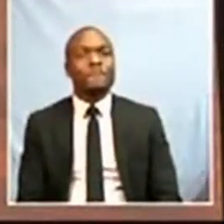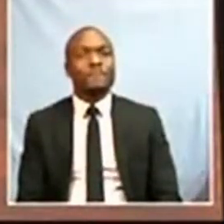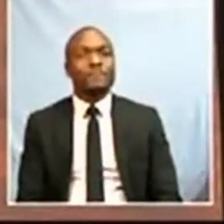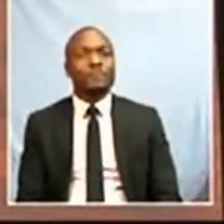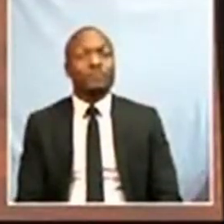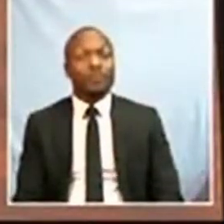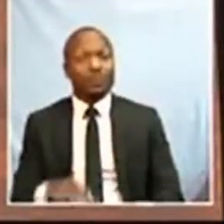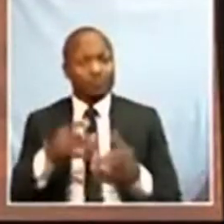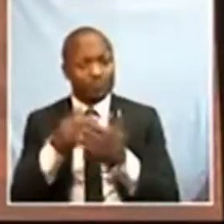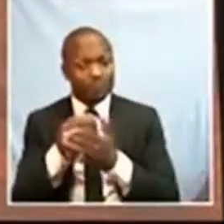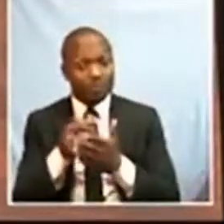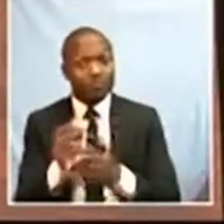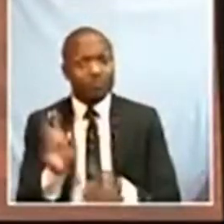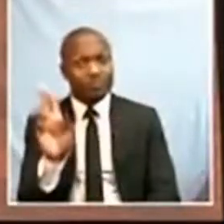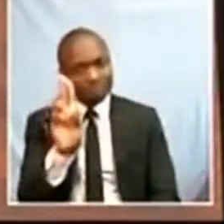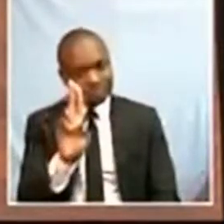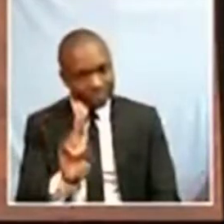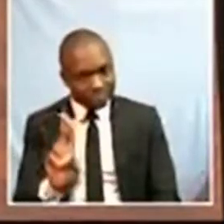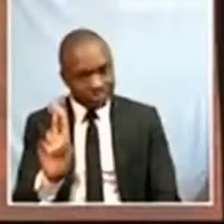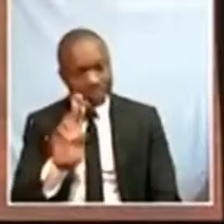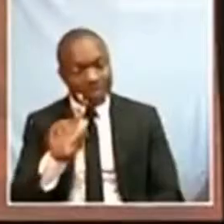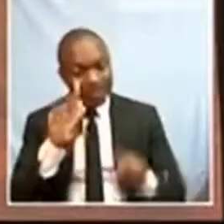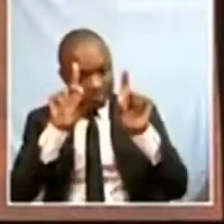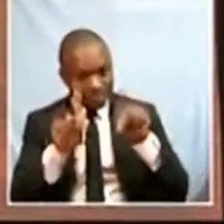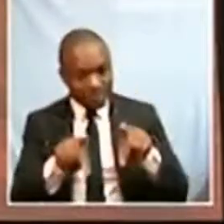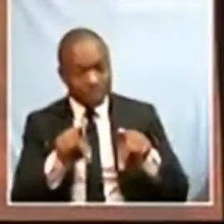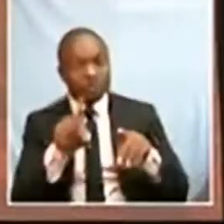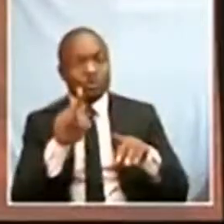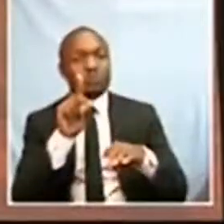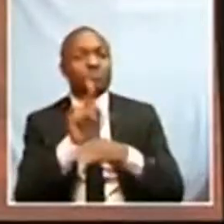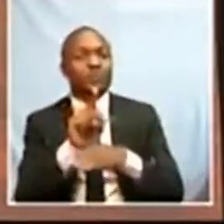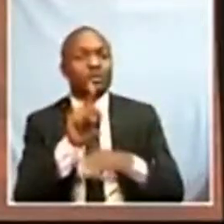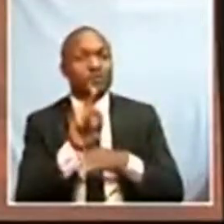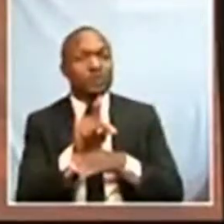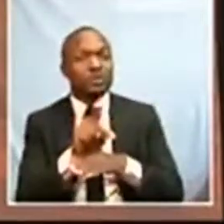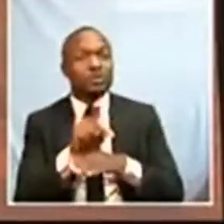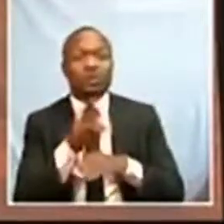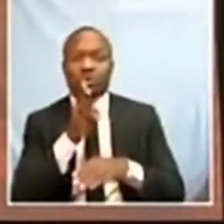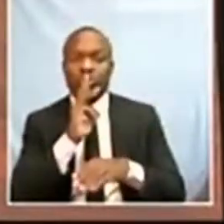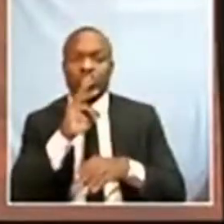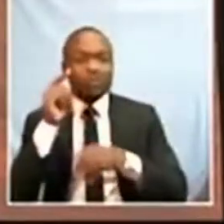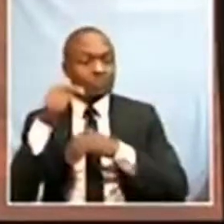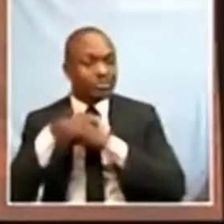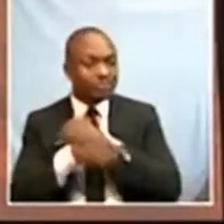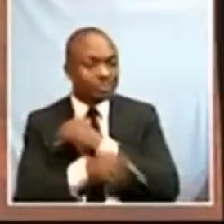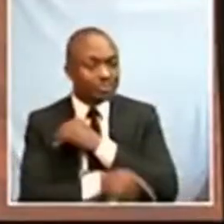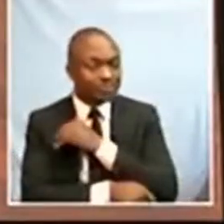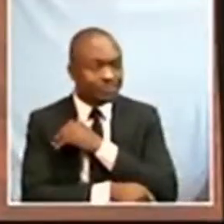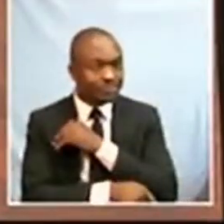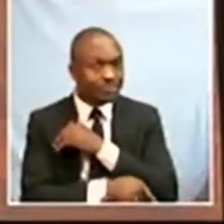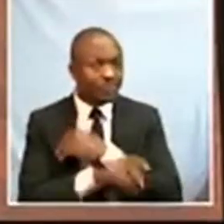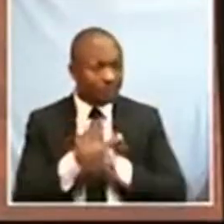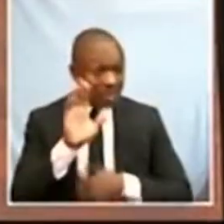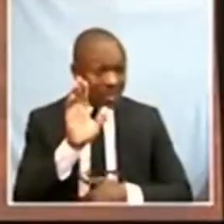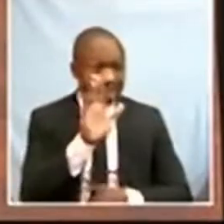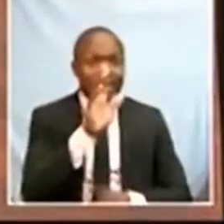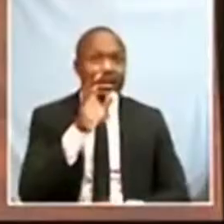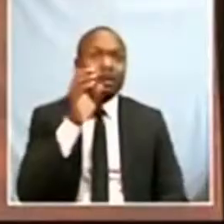the funds were used for their personal projects, such as drilling boreholes at their